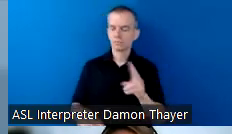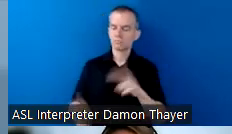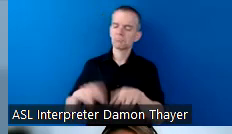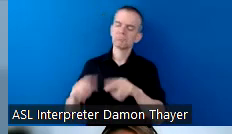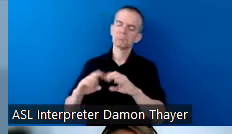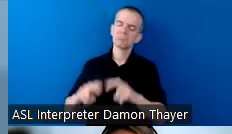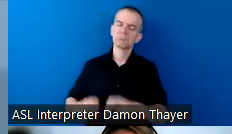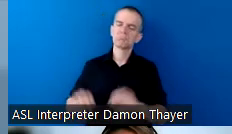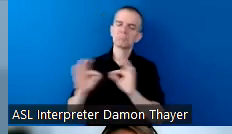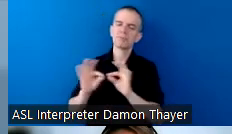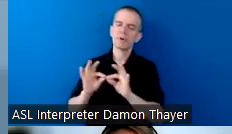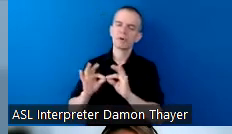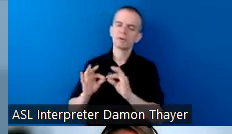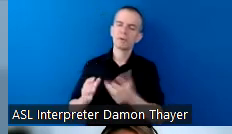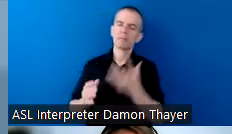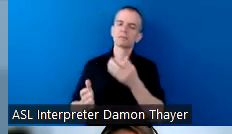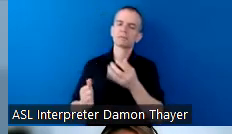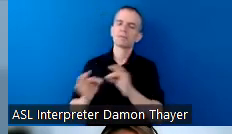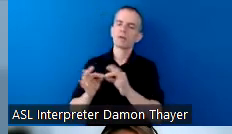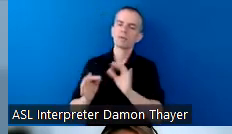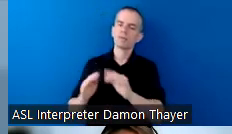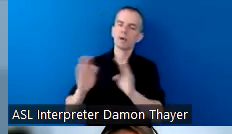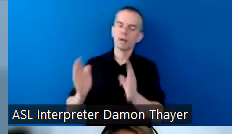can unfortunately be a source of discrimination.